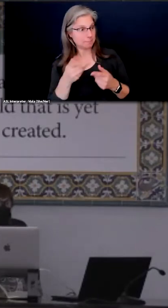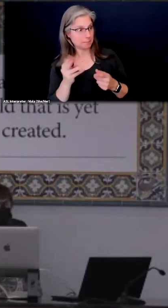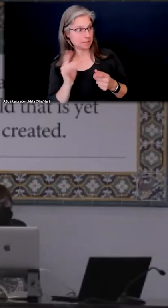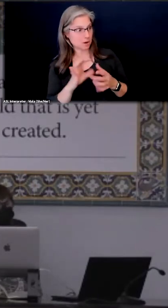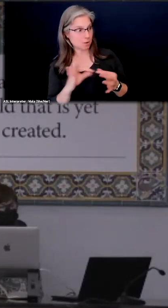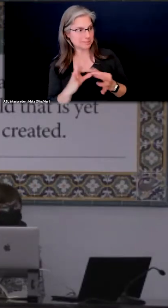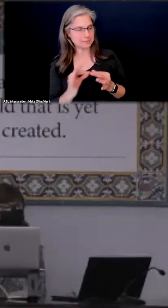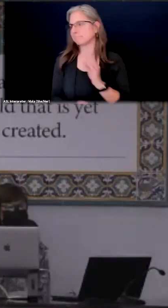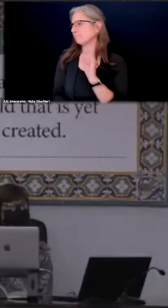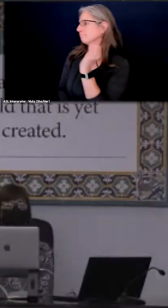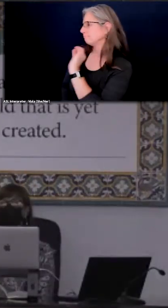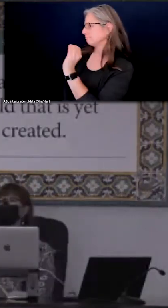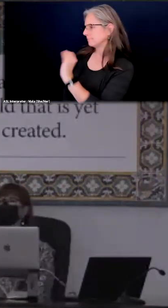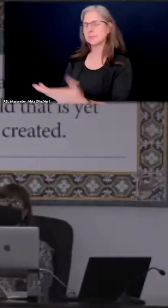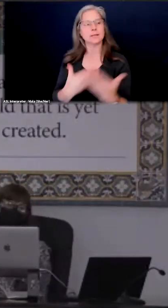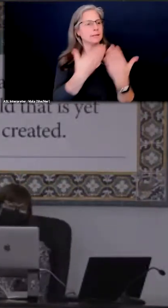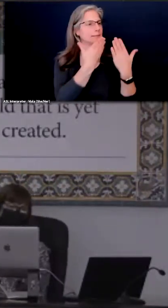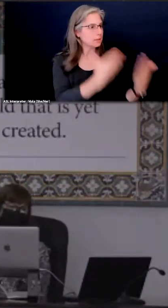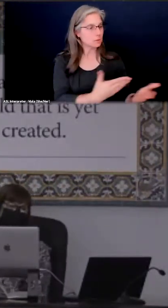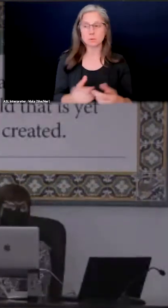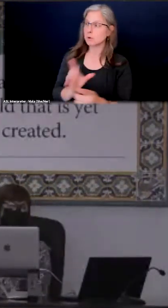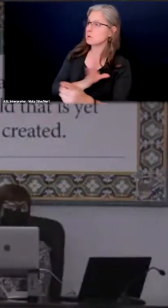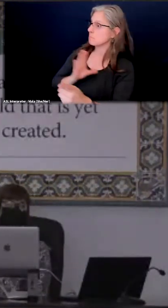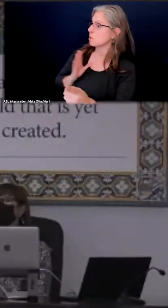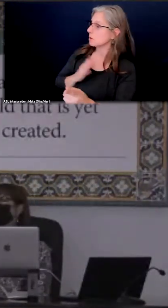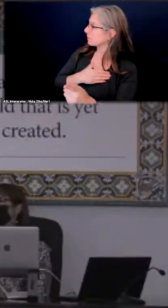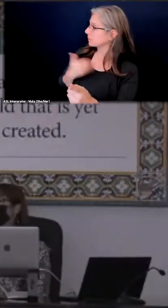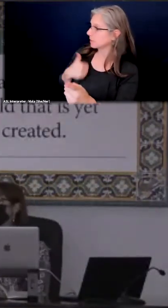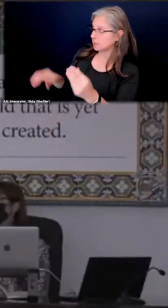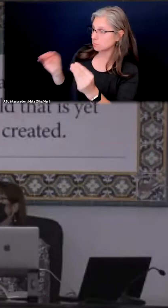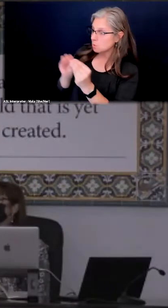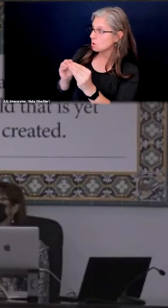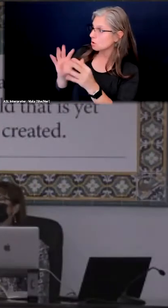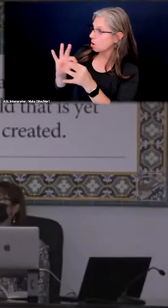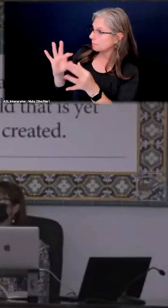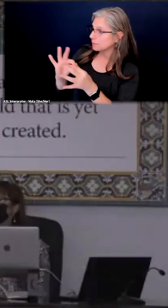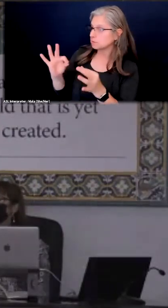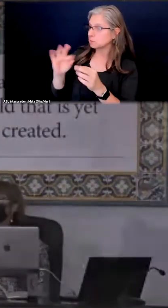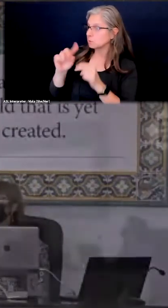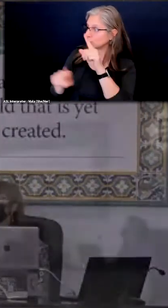to ask board members, do you have any further questions or comments?